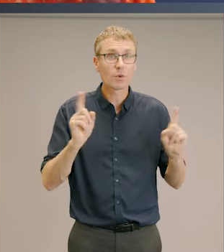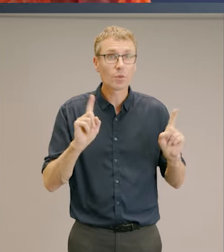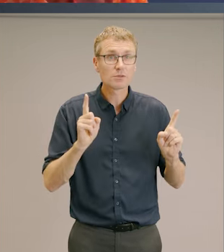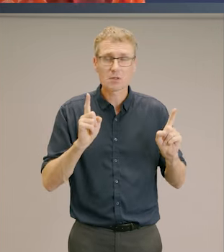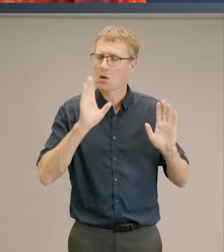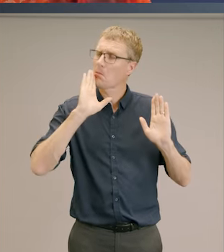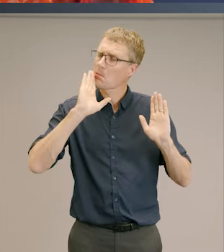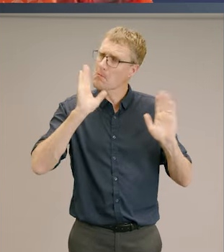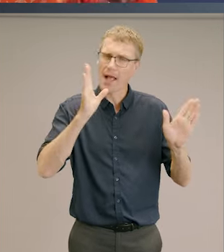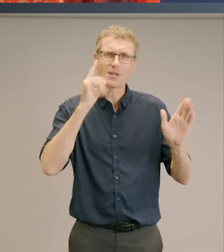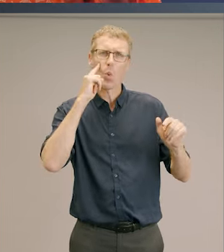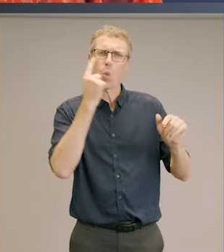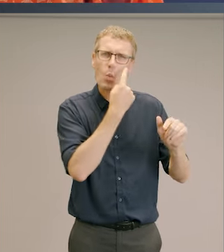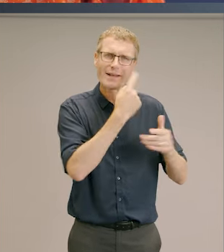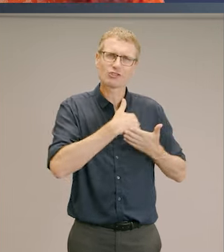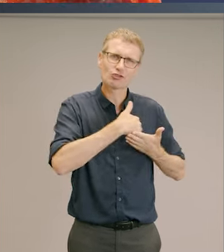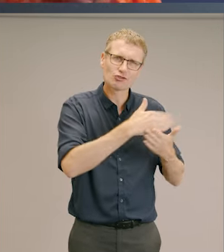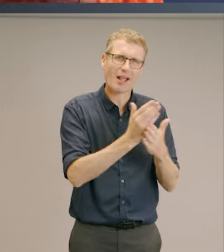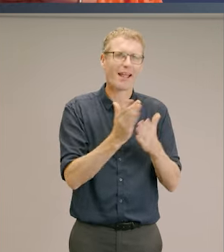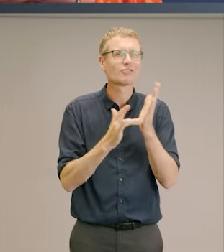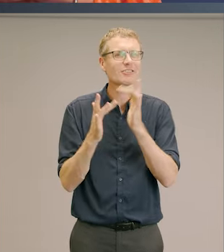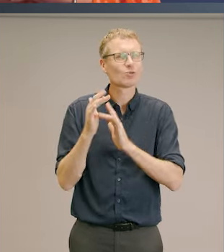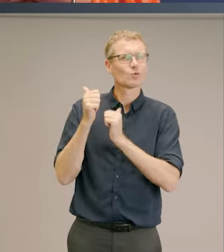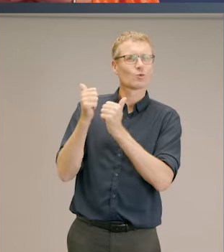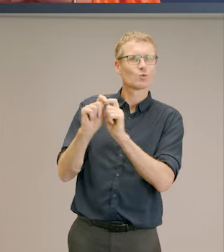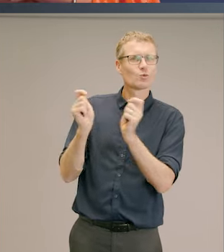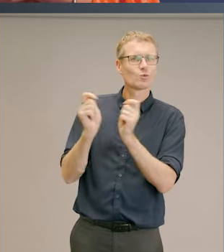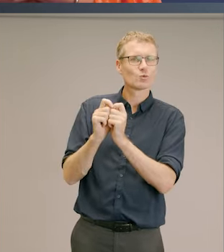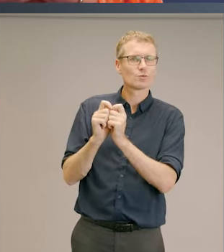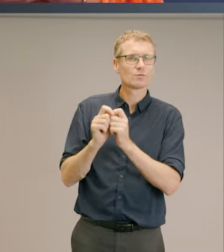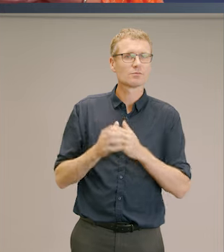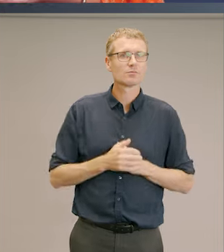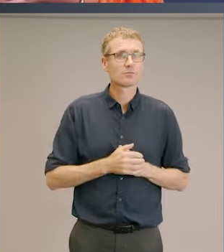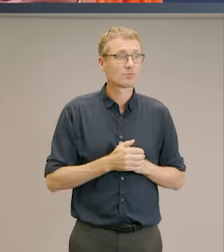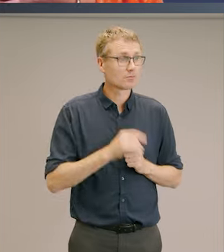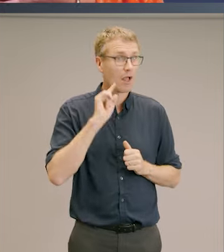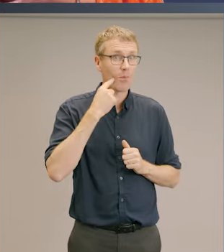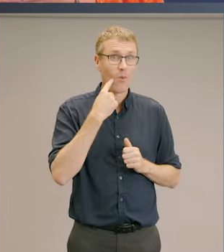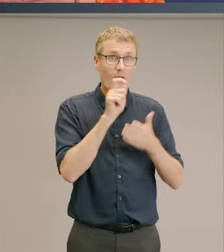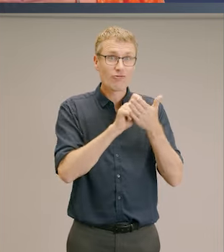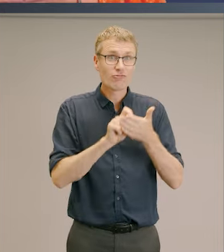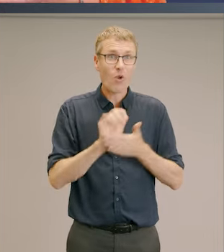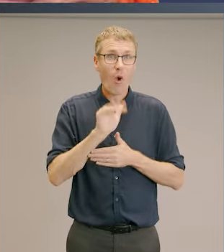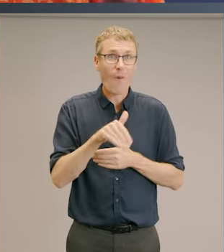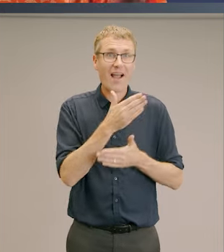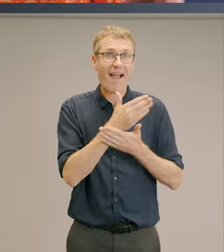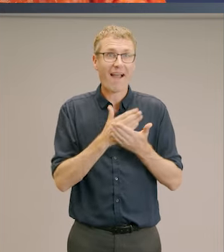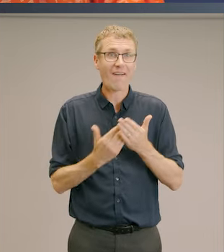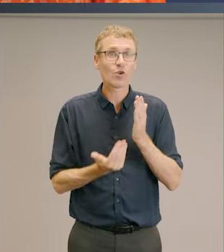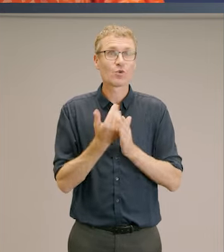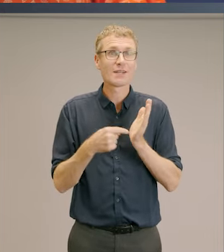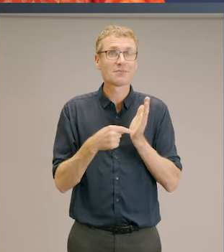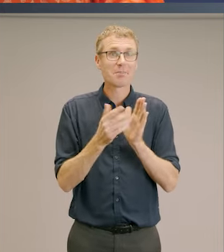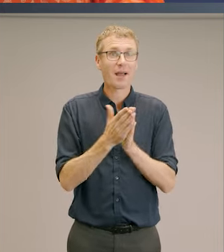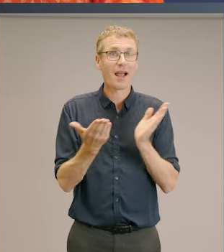changed. He became one of the most incredible witnesses of Jesus and of Jesus' goodness. He wrote over